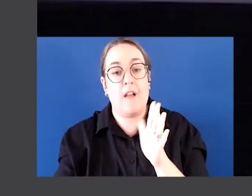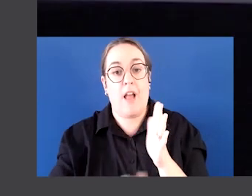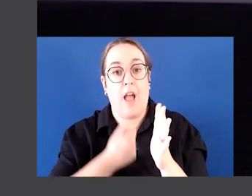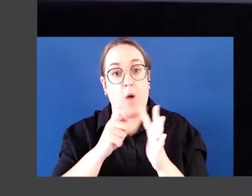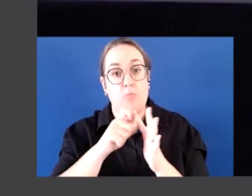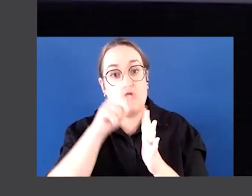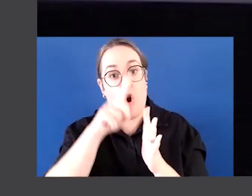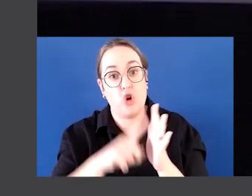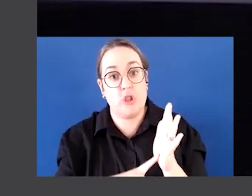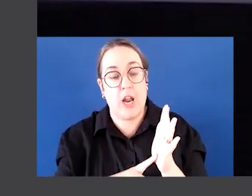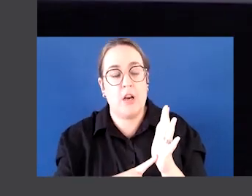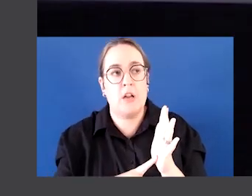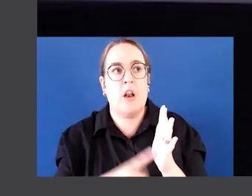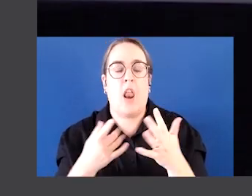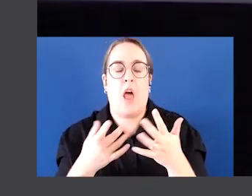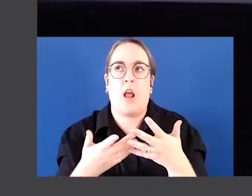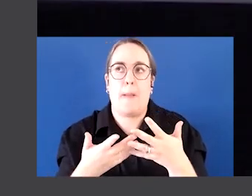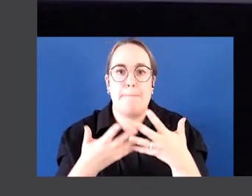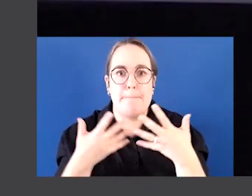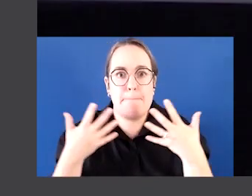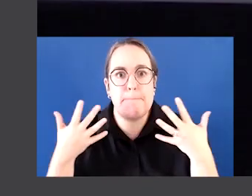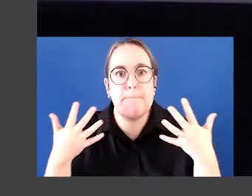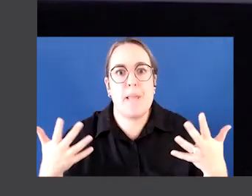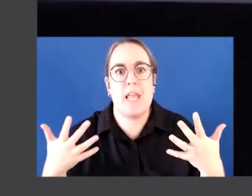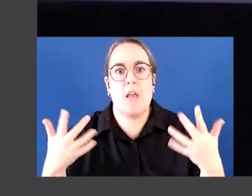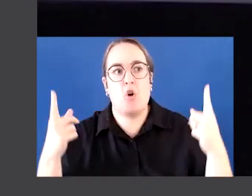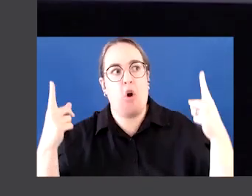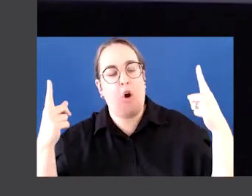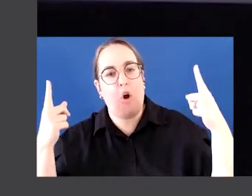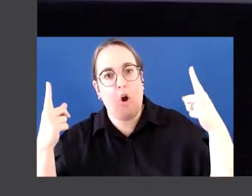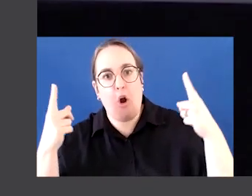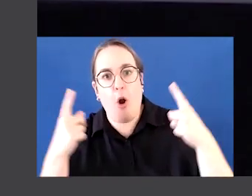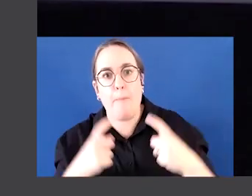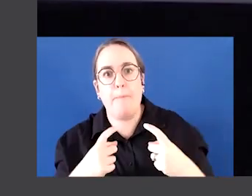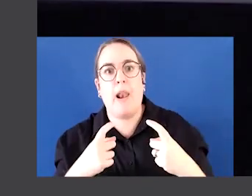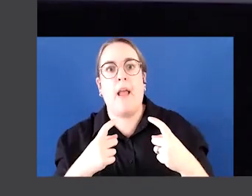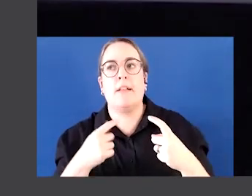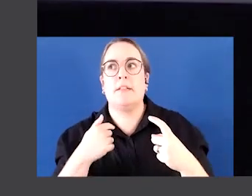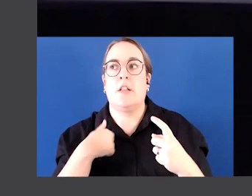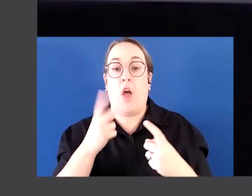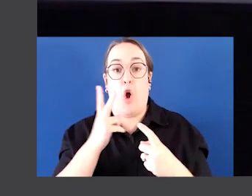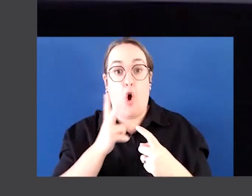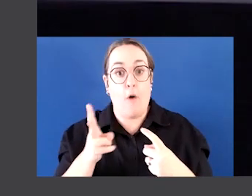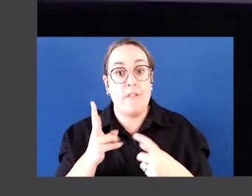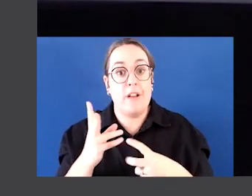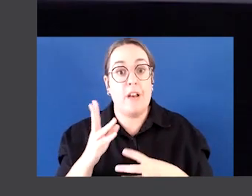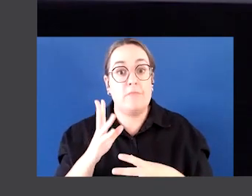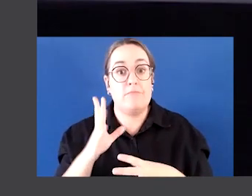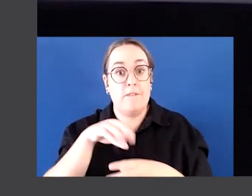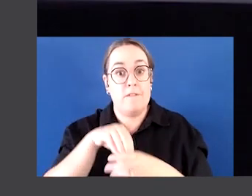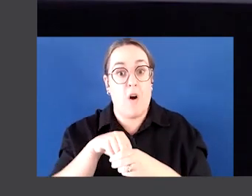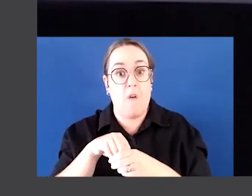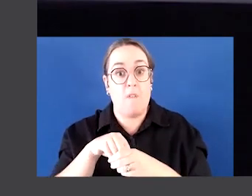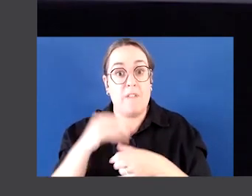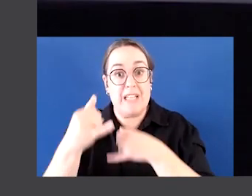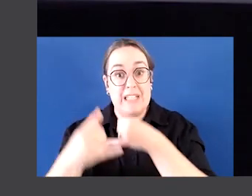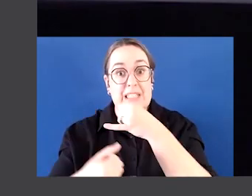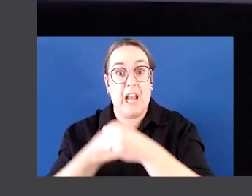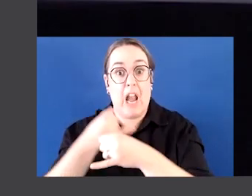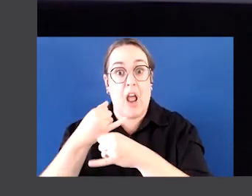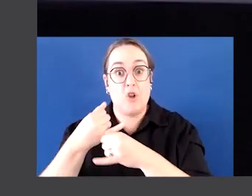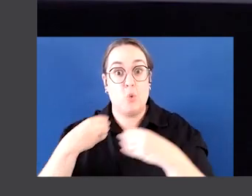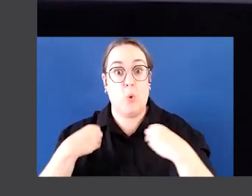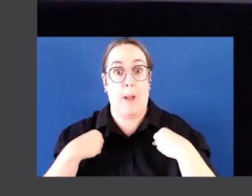well, these projects are so large and so complex, and they do involve international parties as